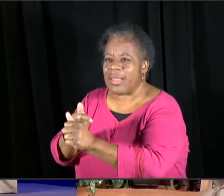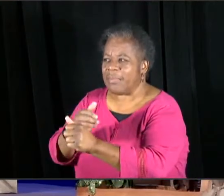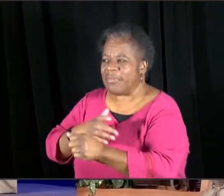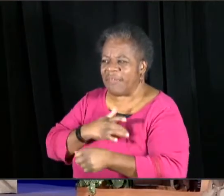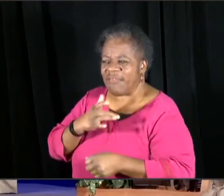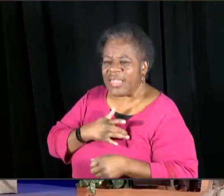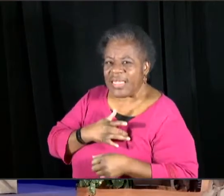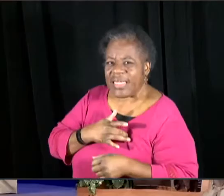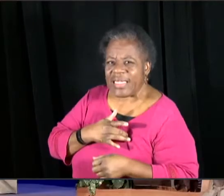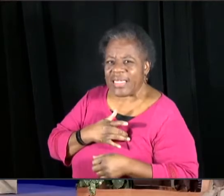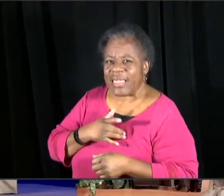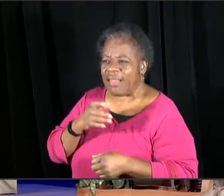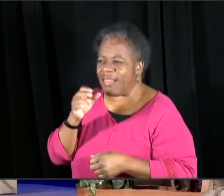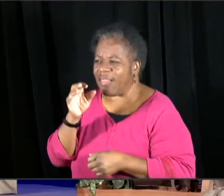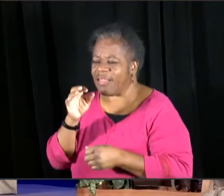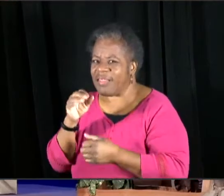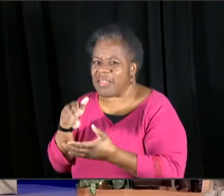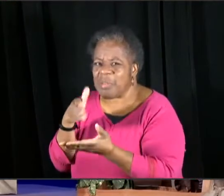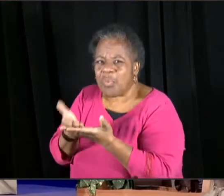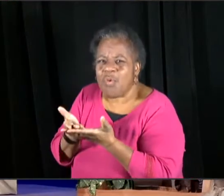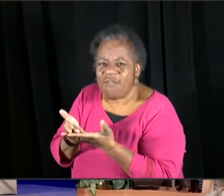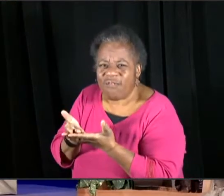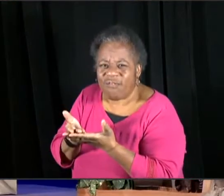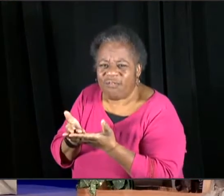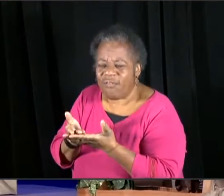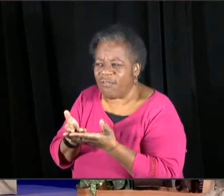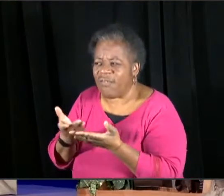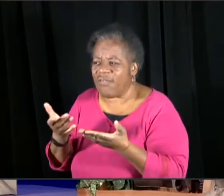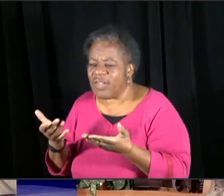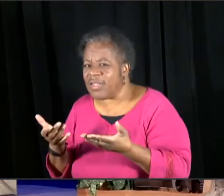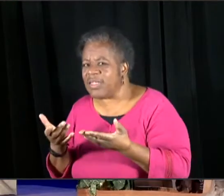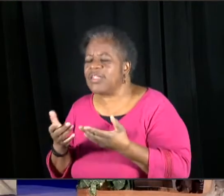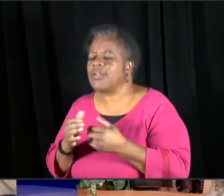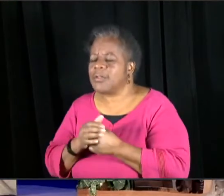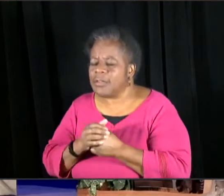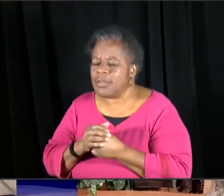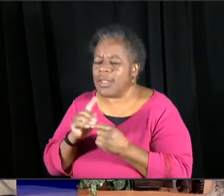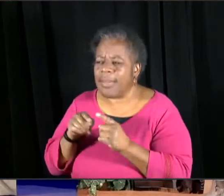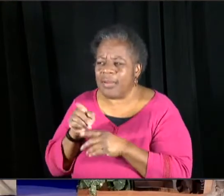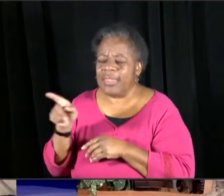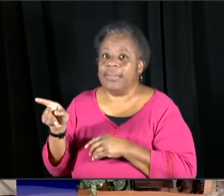get the facts, like I would with any other important decision.